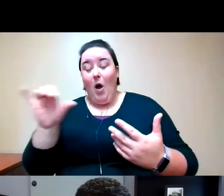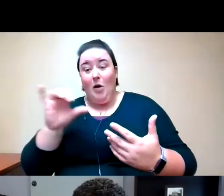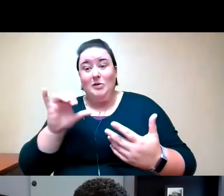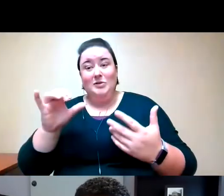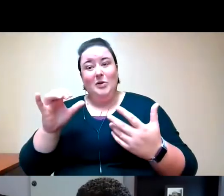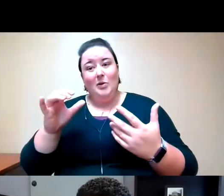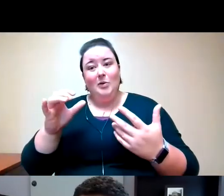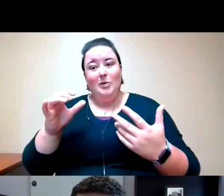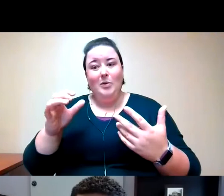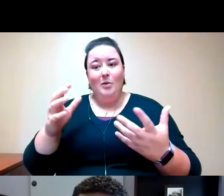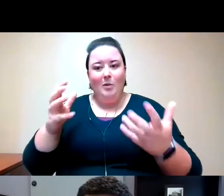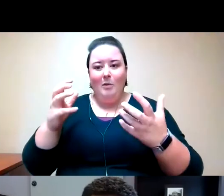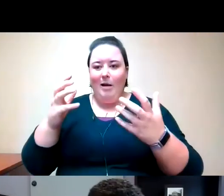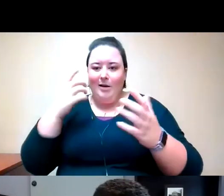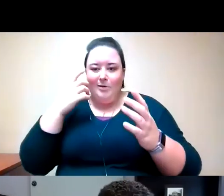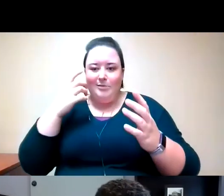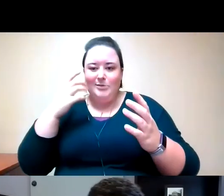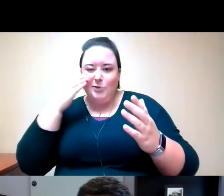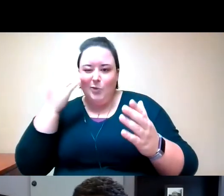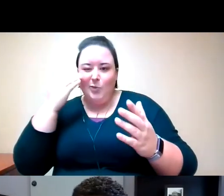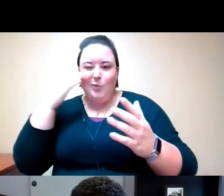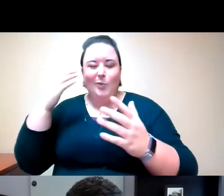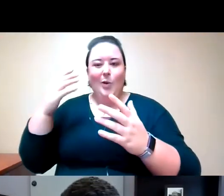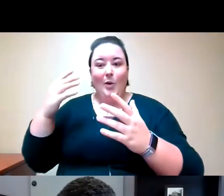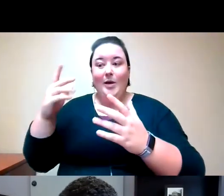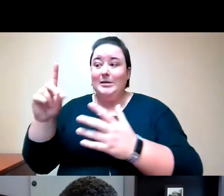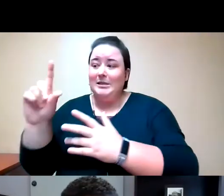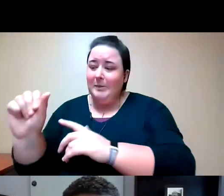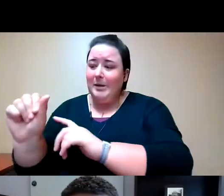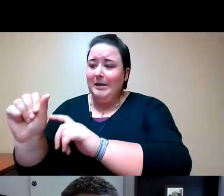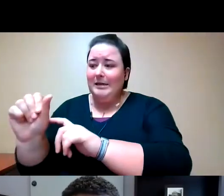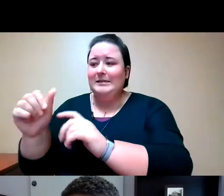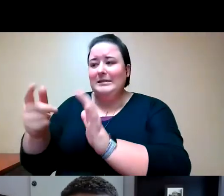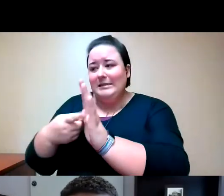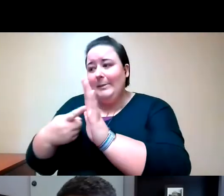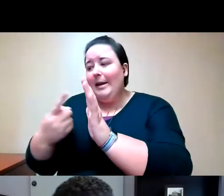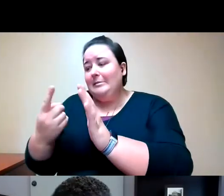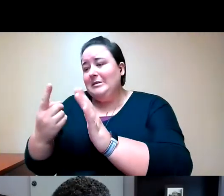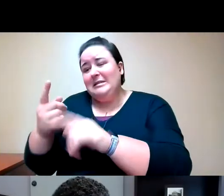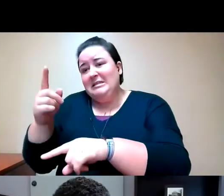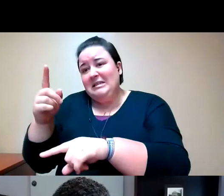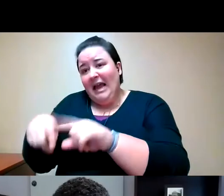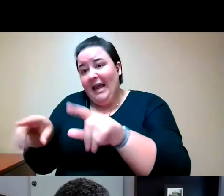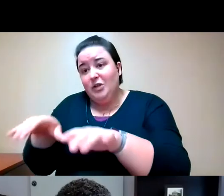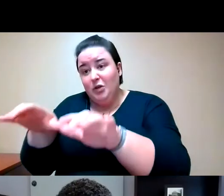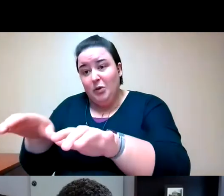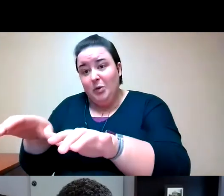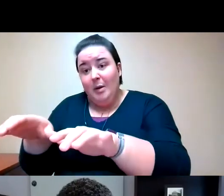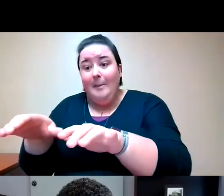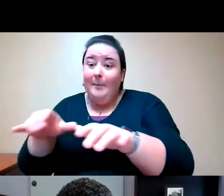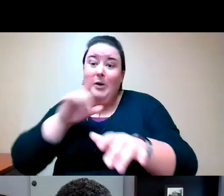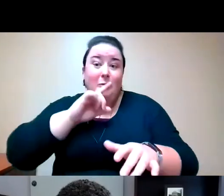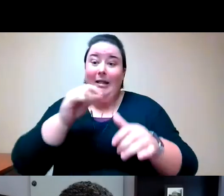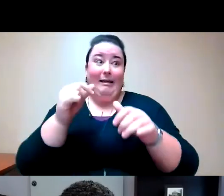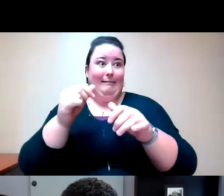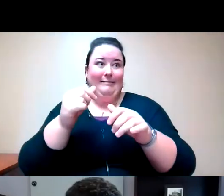are things that people with disabilities cannot do, I want to remind people that there are things that everyone cannot do.